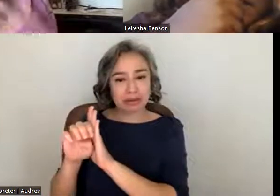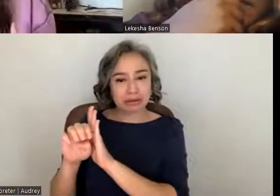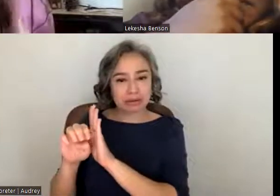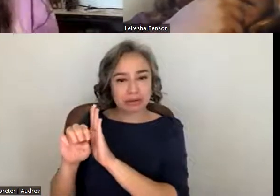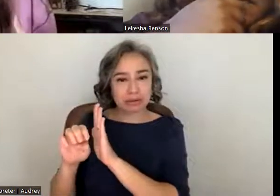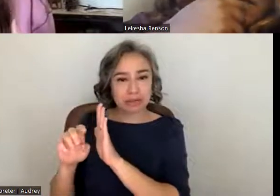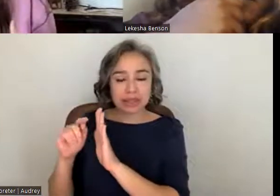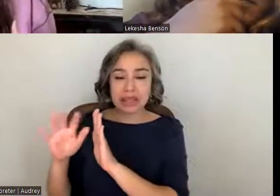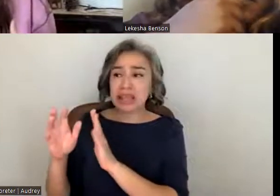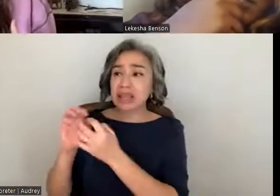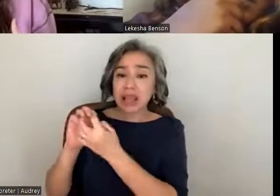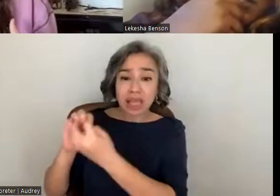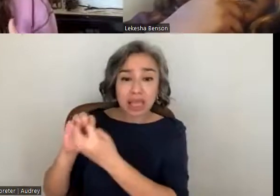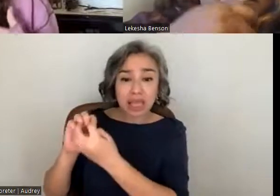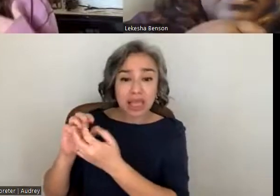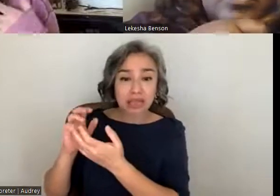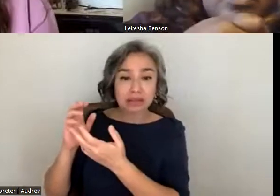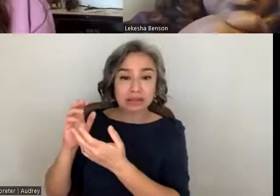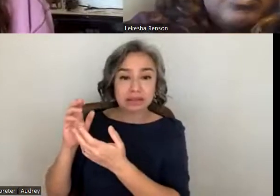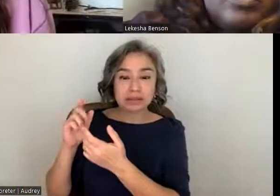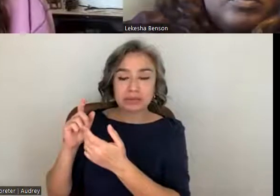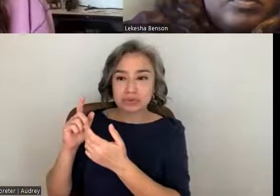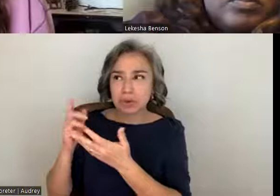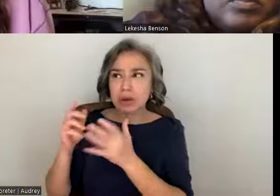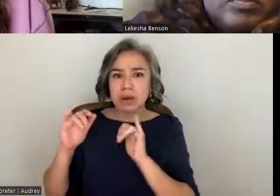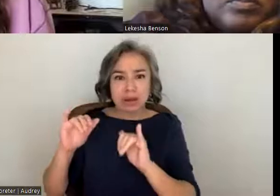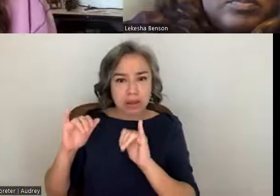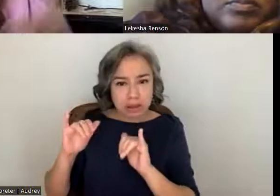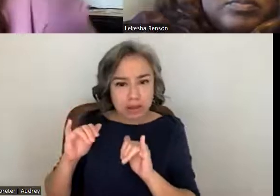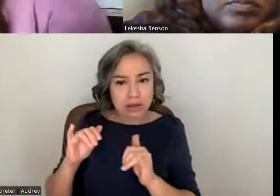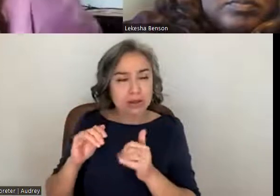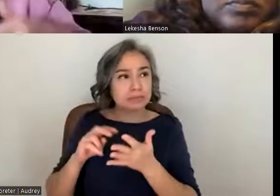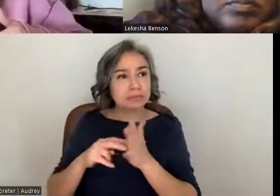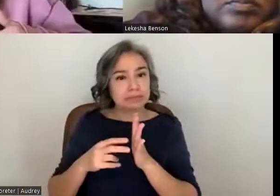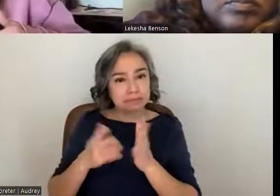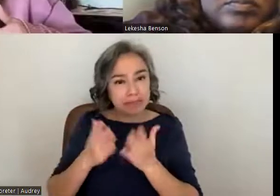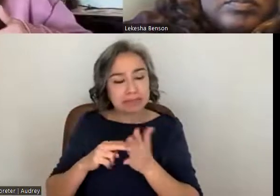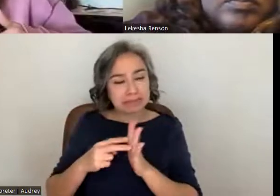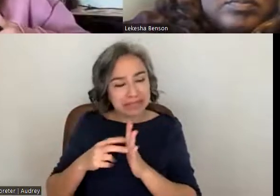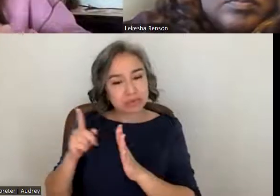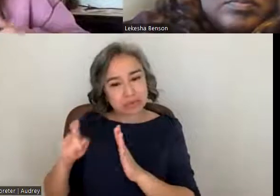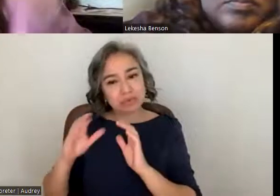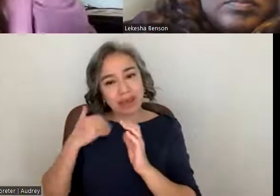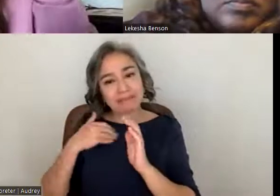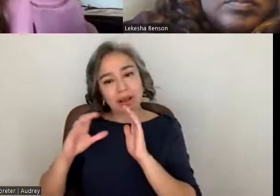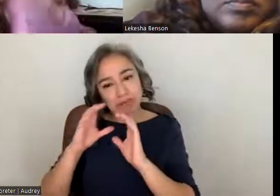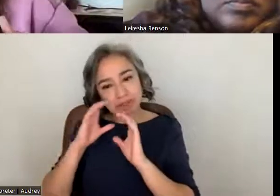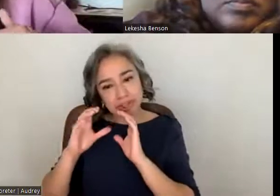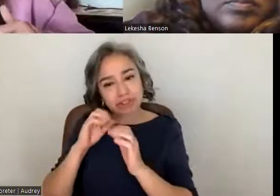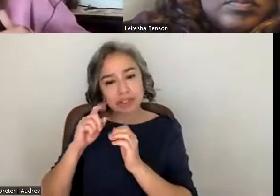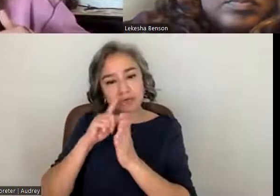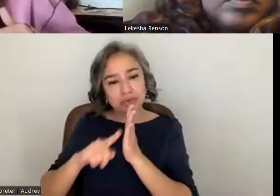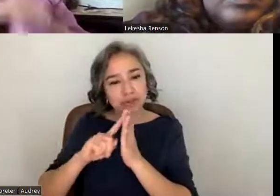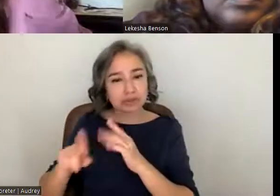just receive that at face value, but to engage in conversation and do their own research within what the